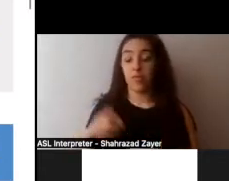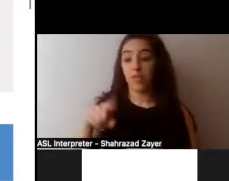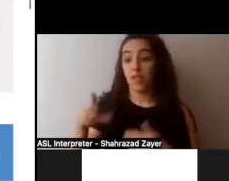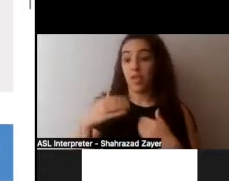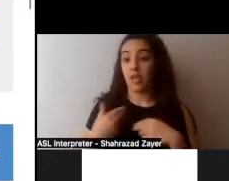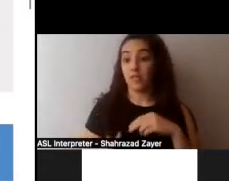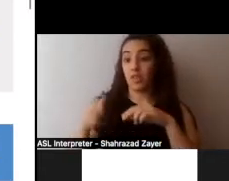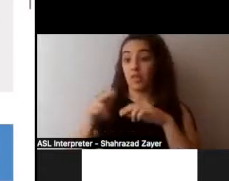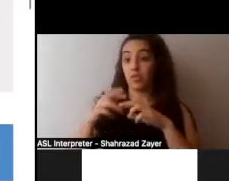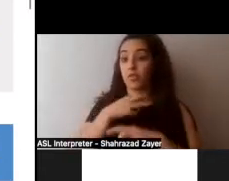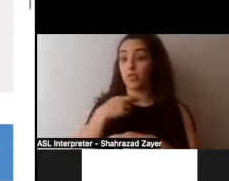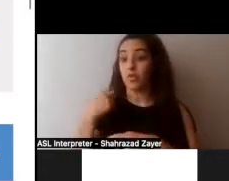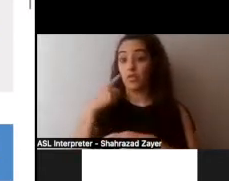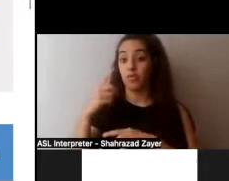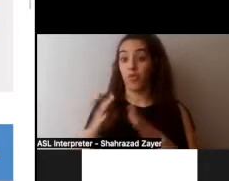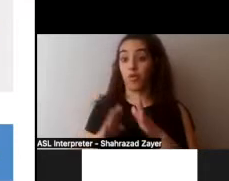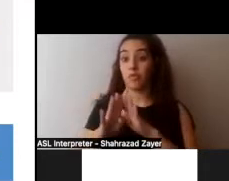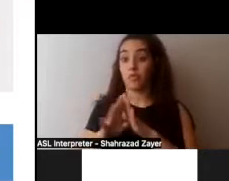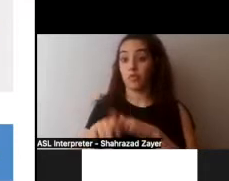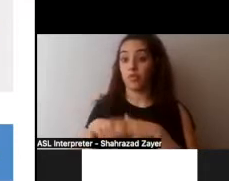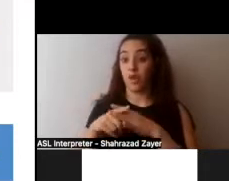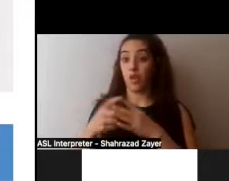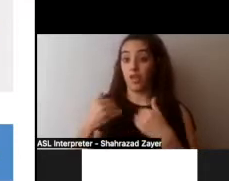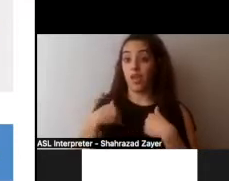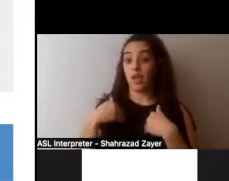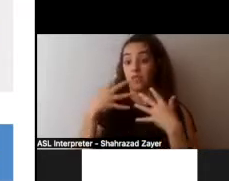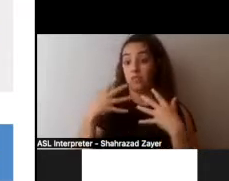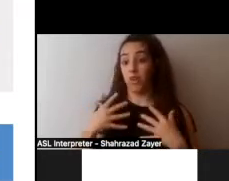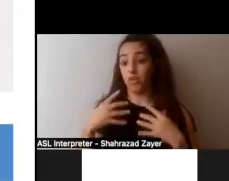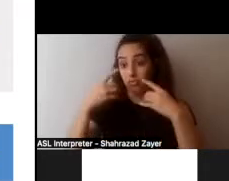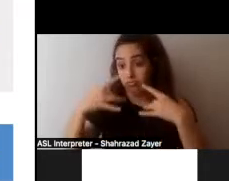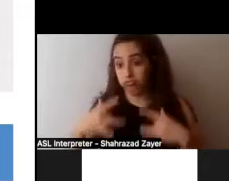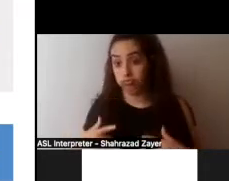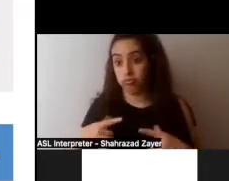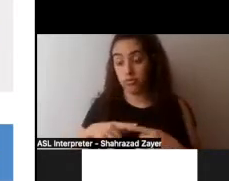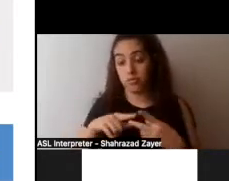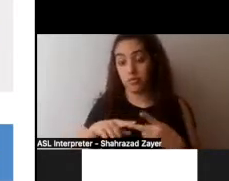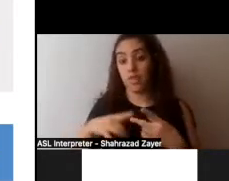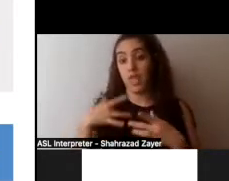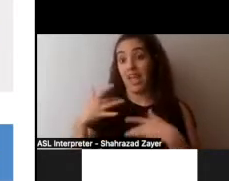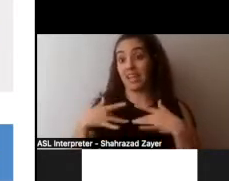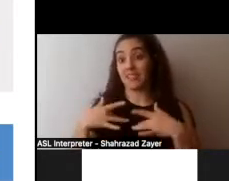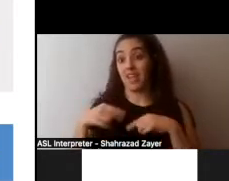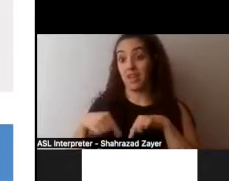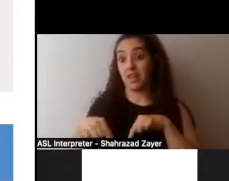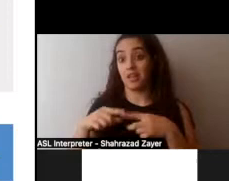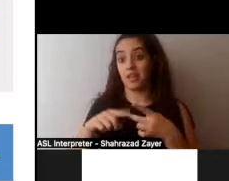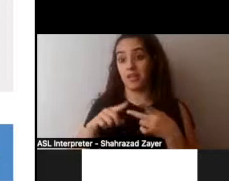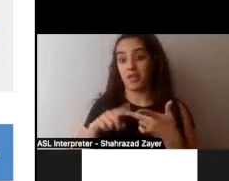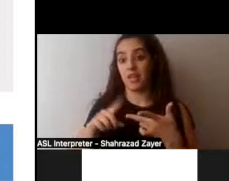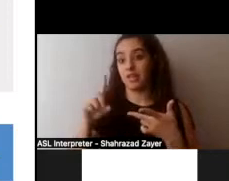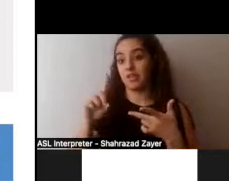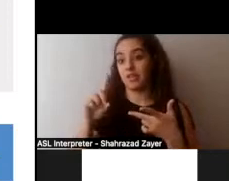depression, anxiety, and dementia. And sadly, they are more vulnerable